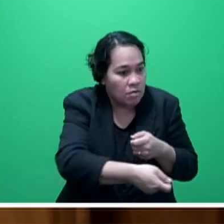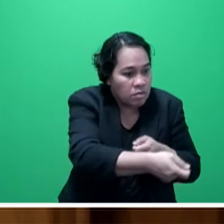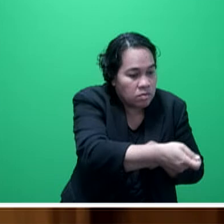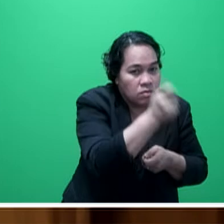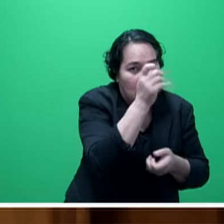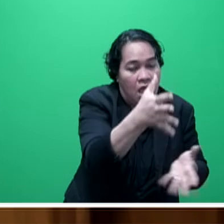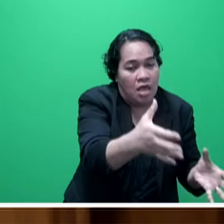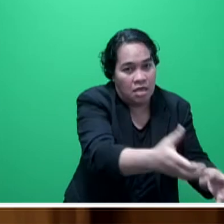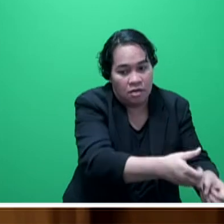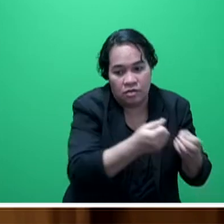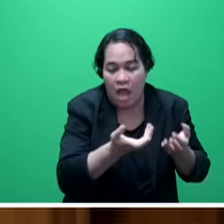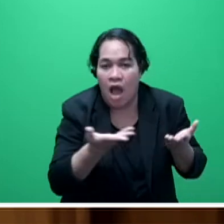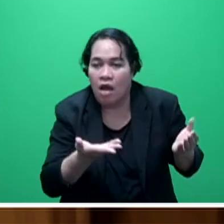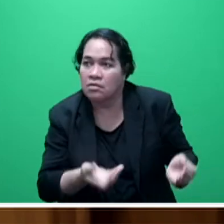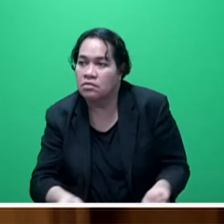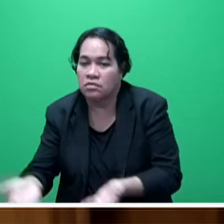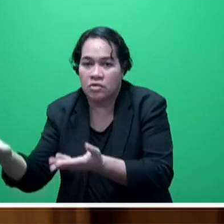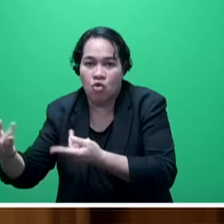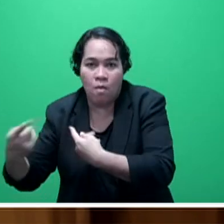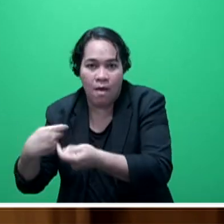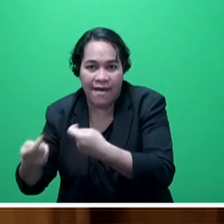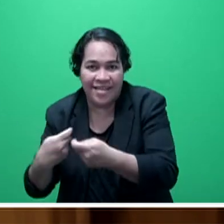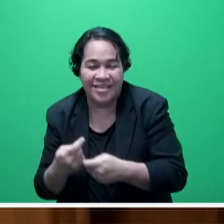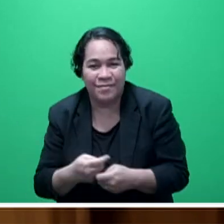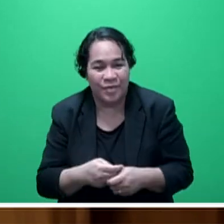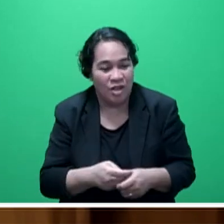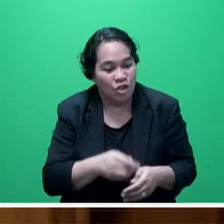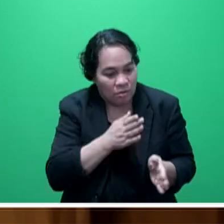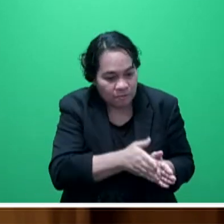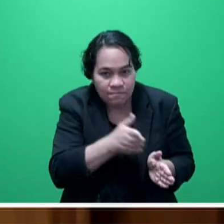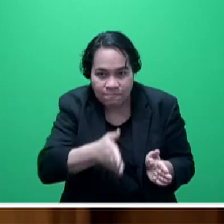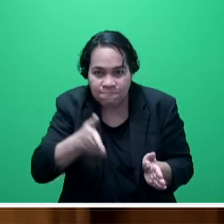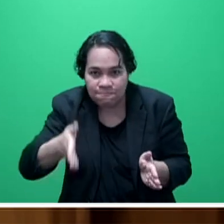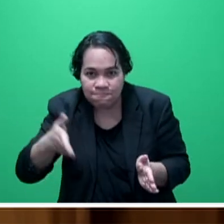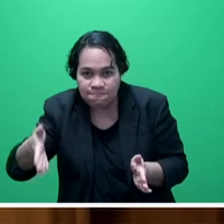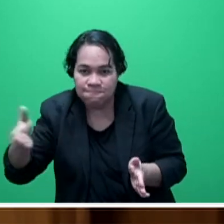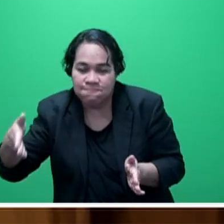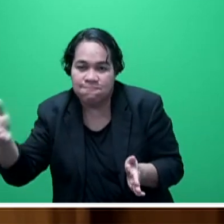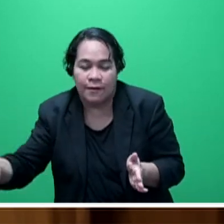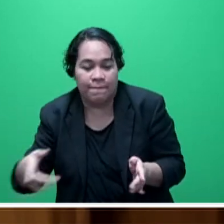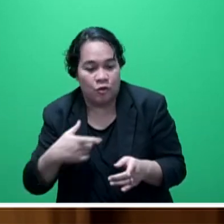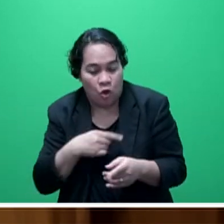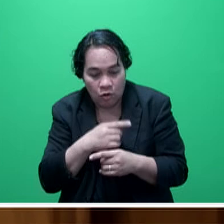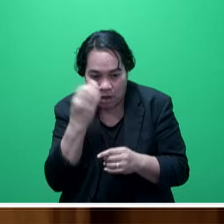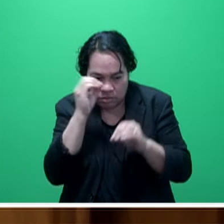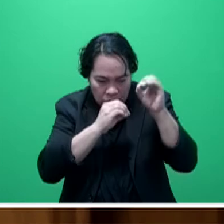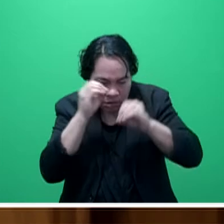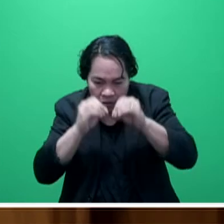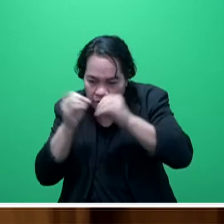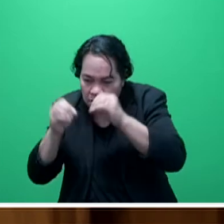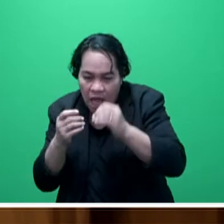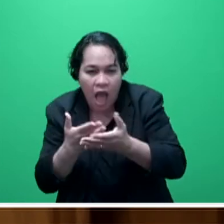demands. For the Ministry of Fisheries, the EMS project complements the work that our fisheries observers conduct out at